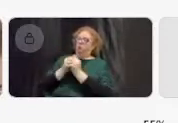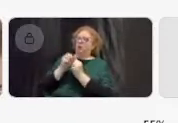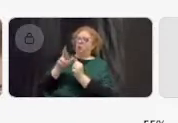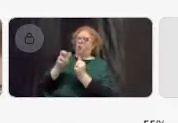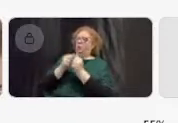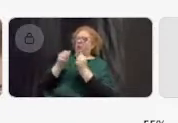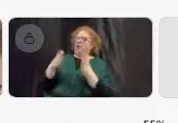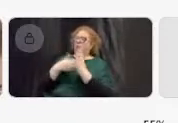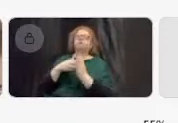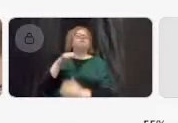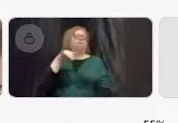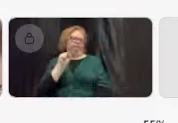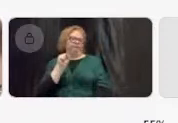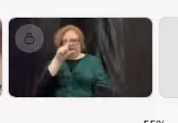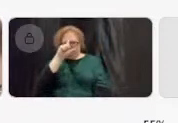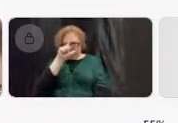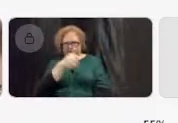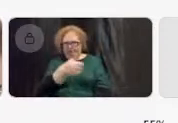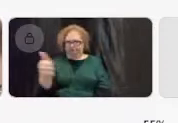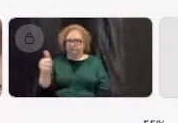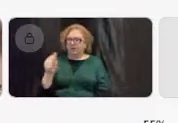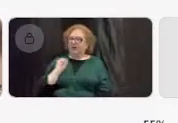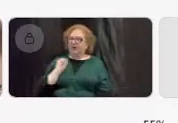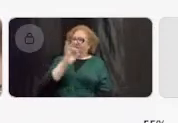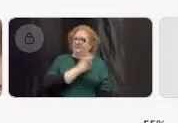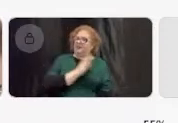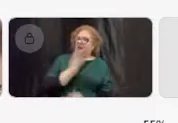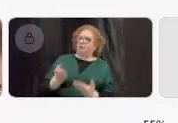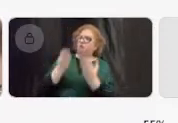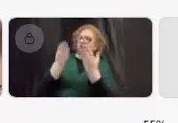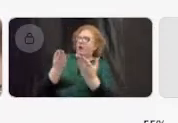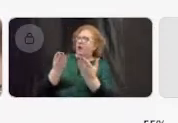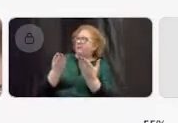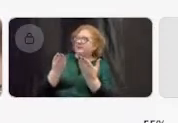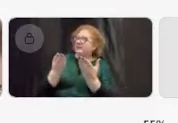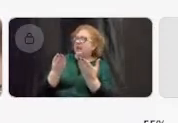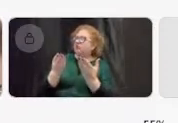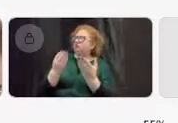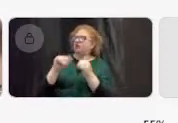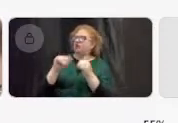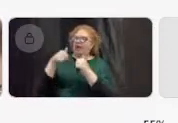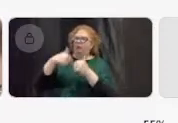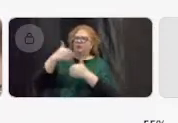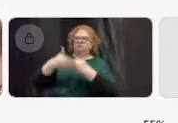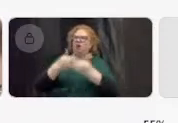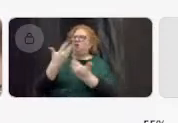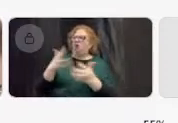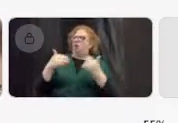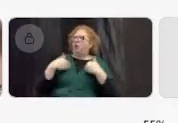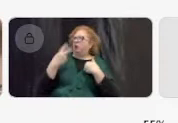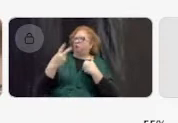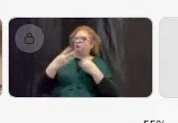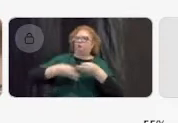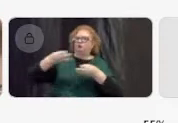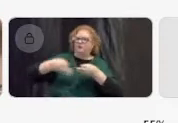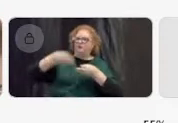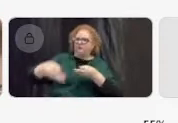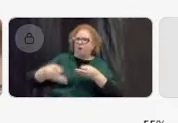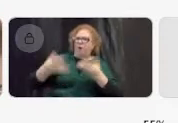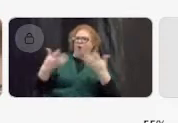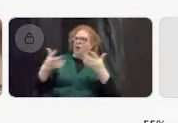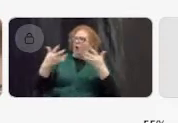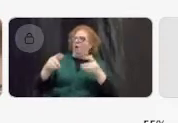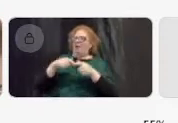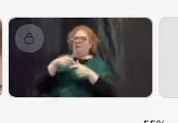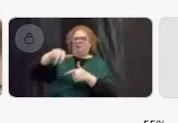the staff doesn't have any recommendations on that or how this process does, being that they had 2 deferrals has already been deferred. Now this